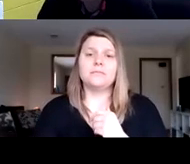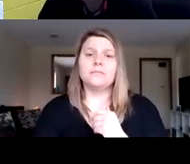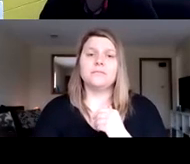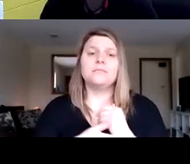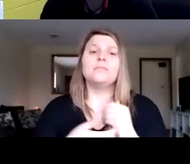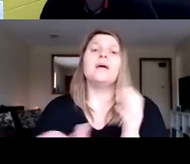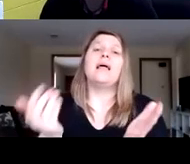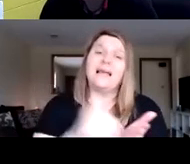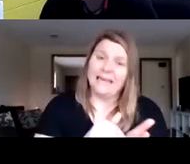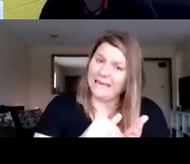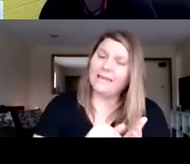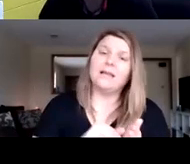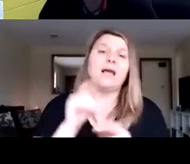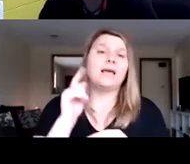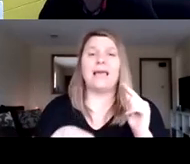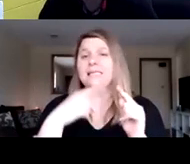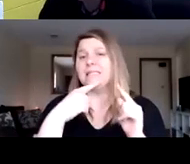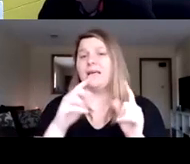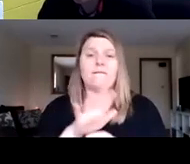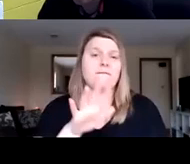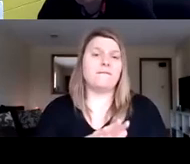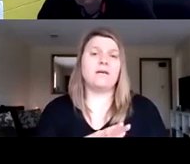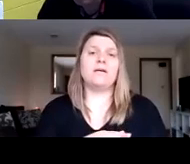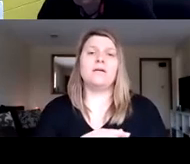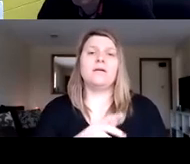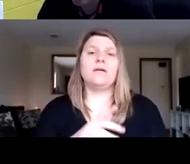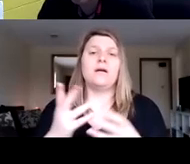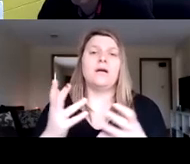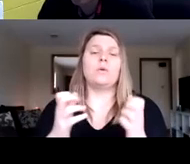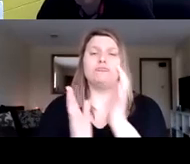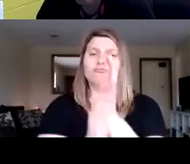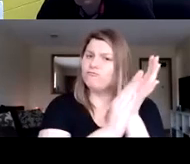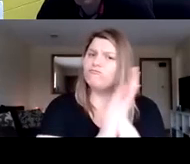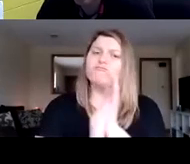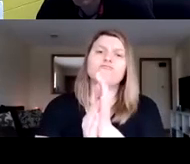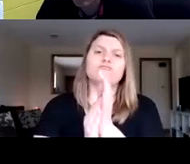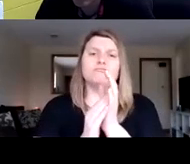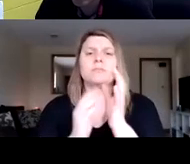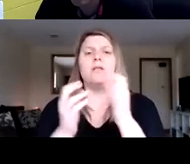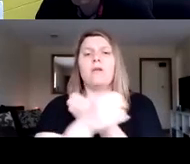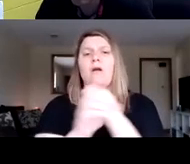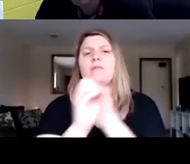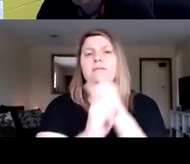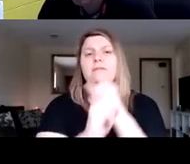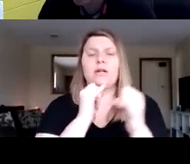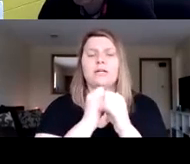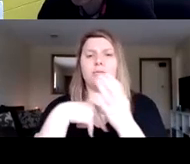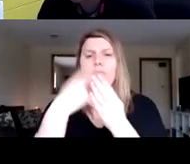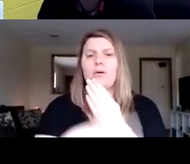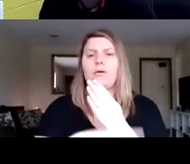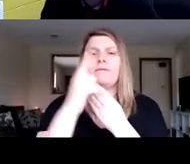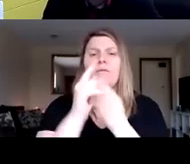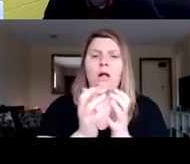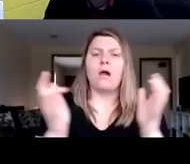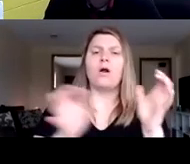Again, I can't speak enough. I can't throw enough praises at the Office of International Programs for growing curriculum,